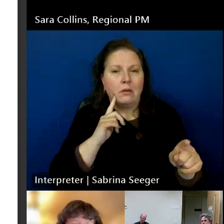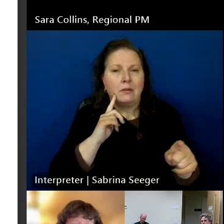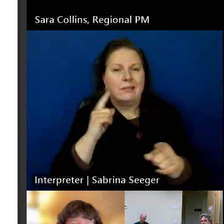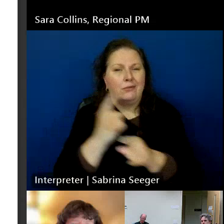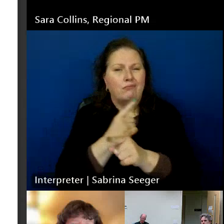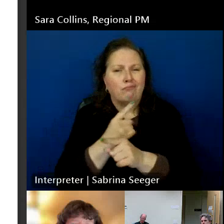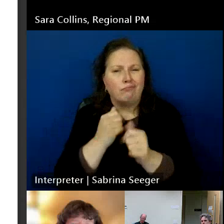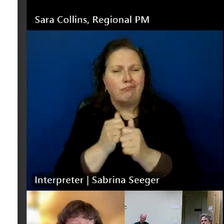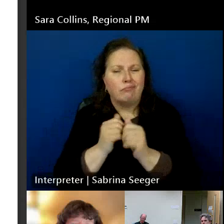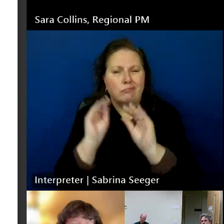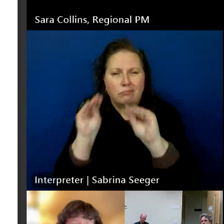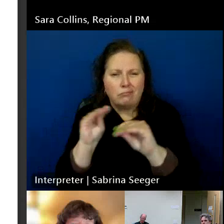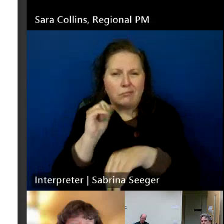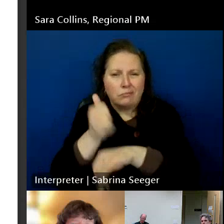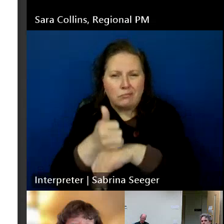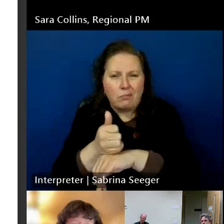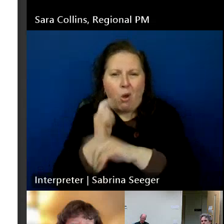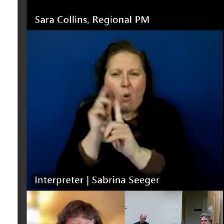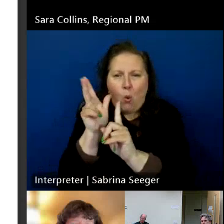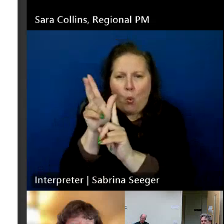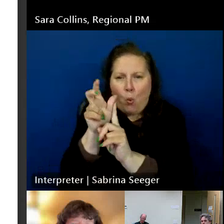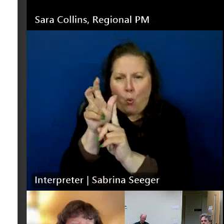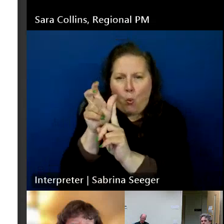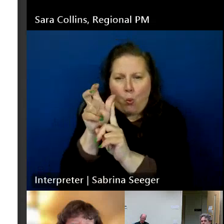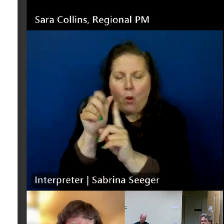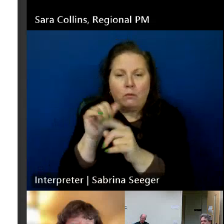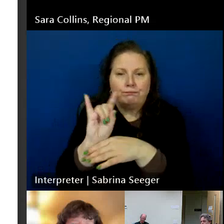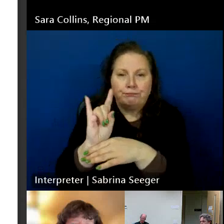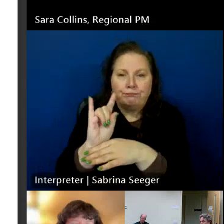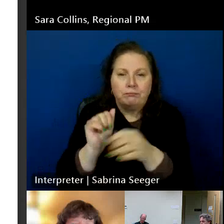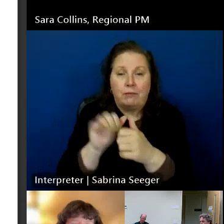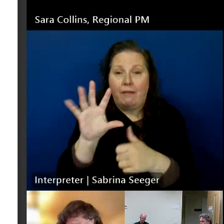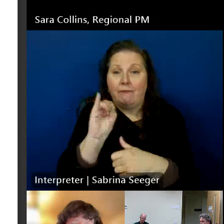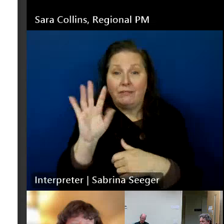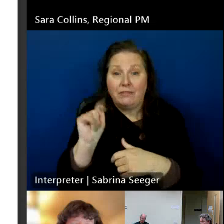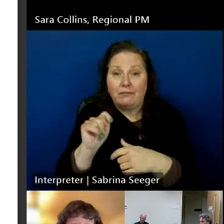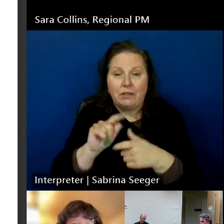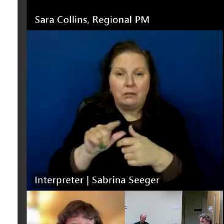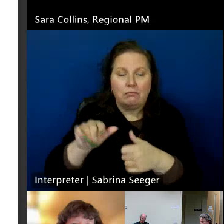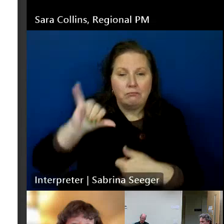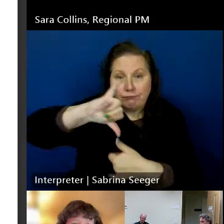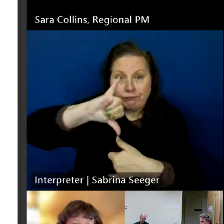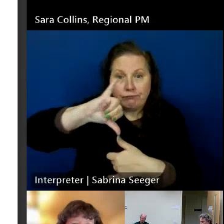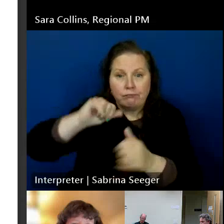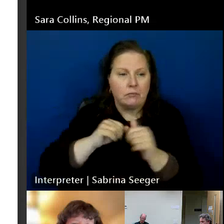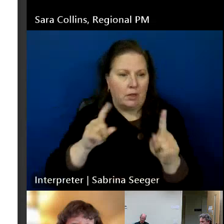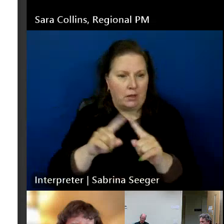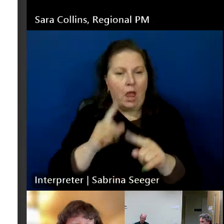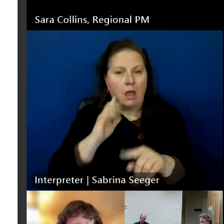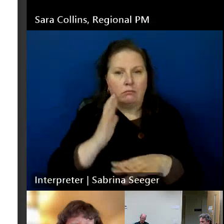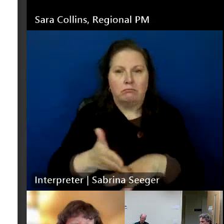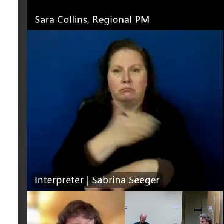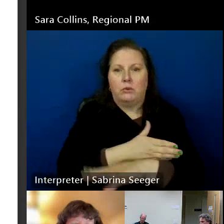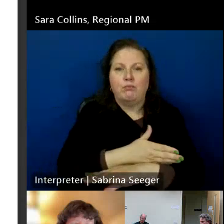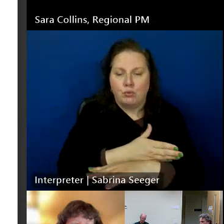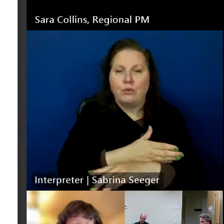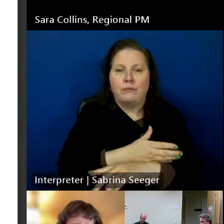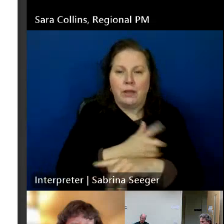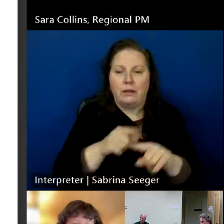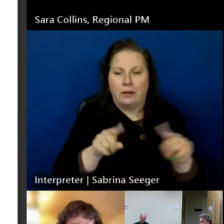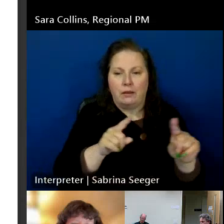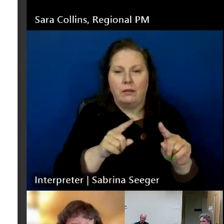small wireless facilities, which we measured at 50 feet, can make significant progress towards closing